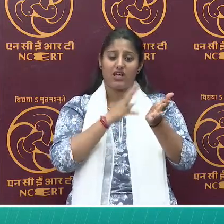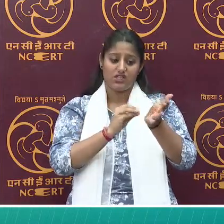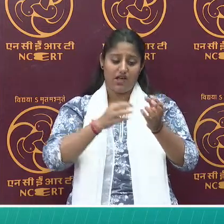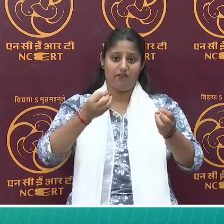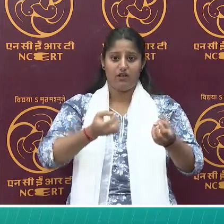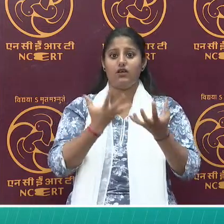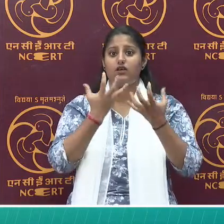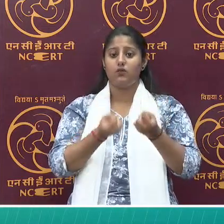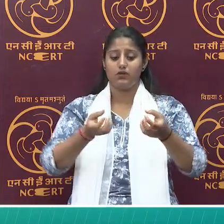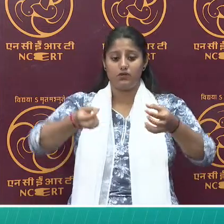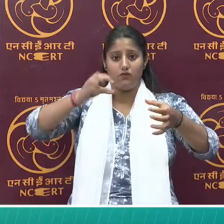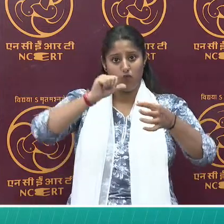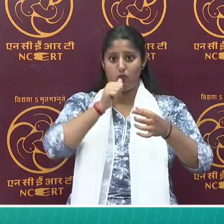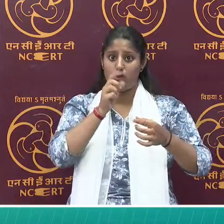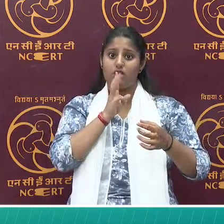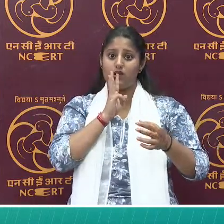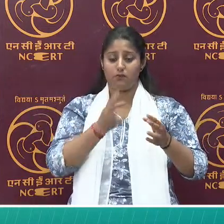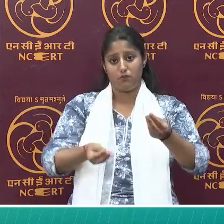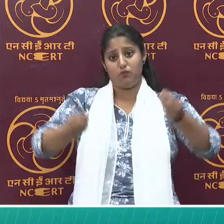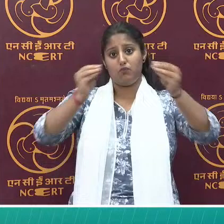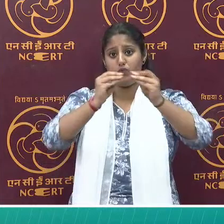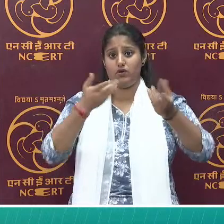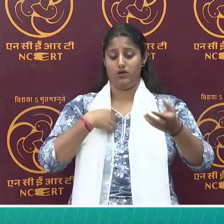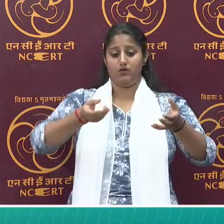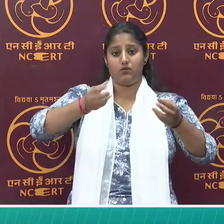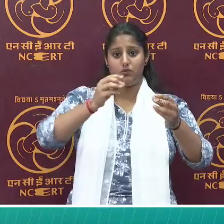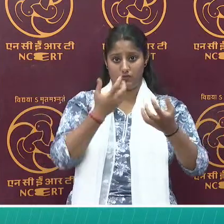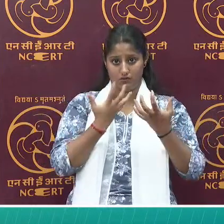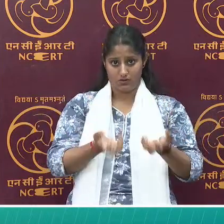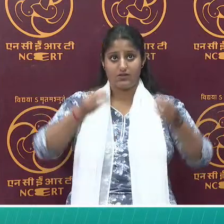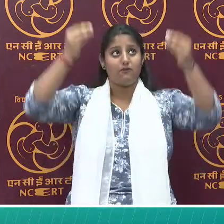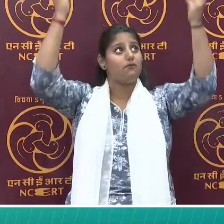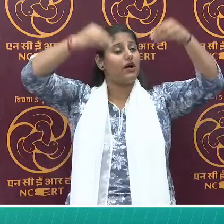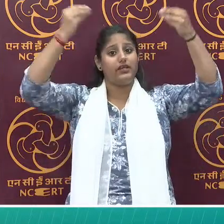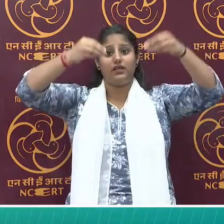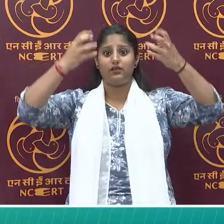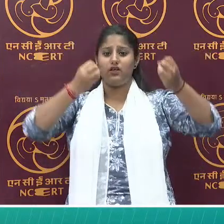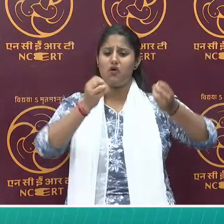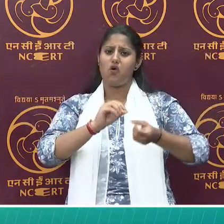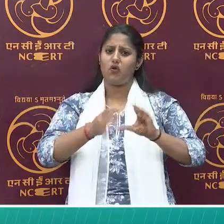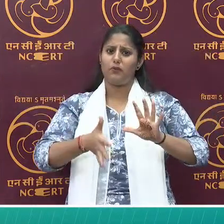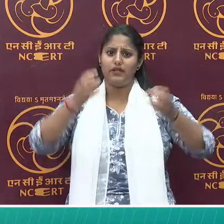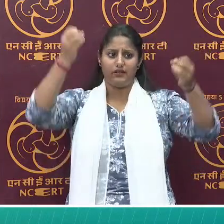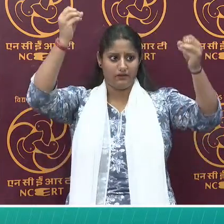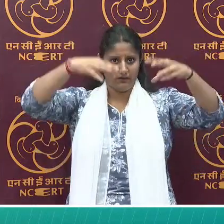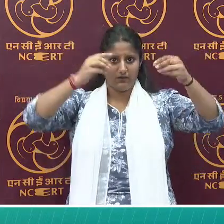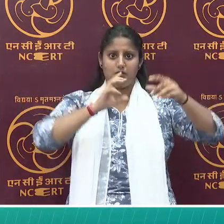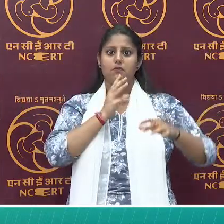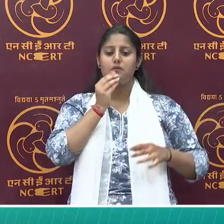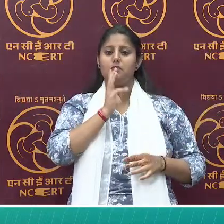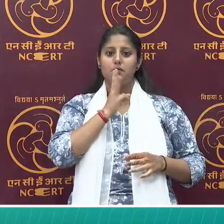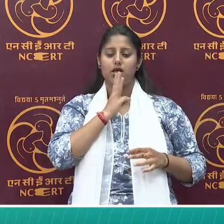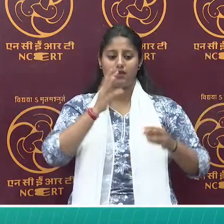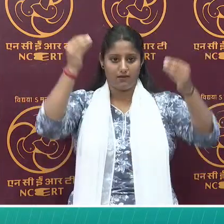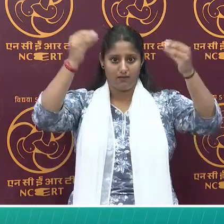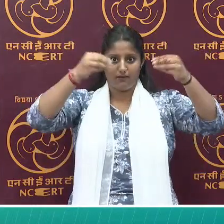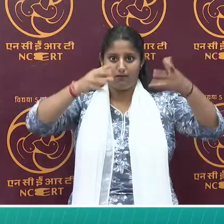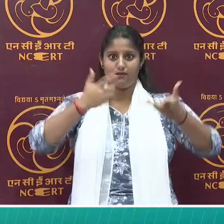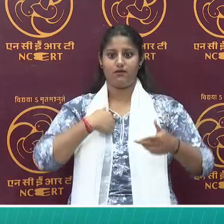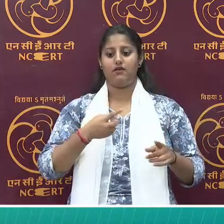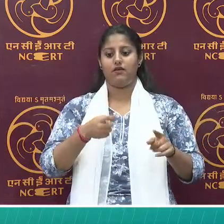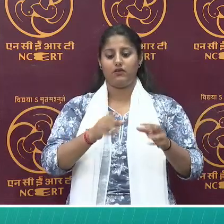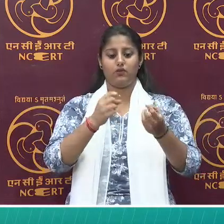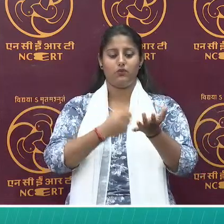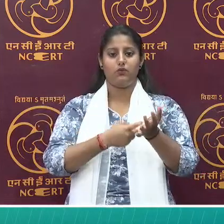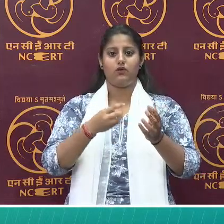water. Okay, so that water, it gets more in the rainy season. Now the second one, we